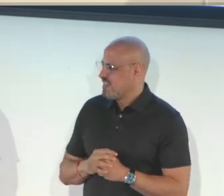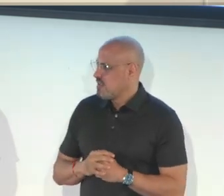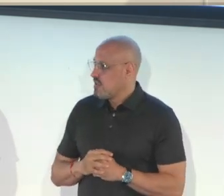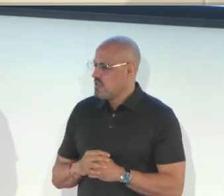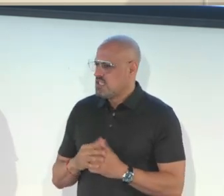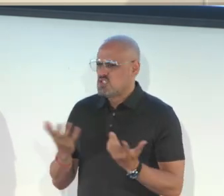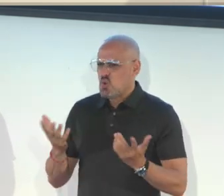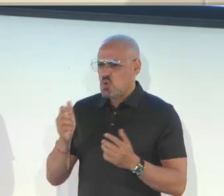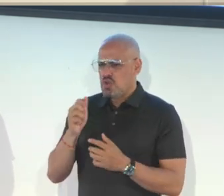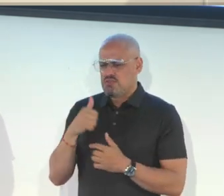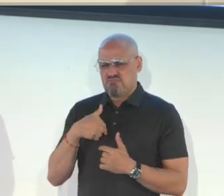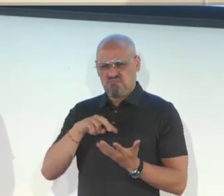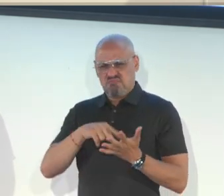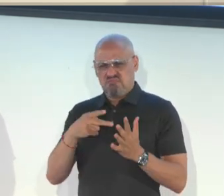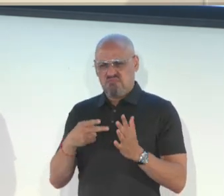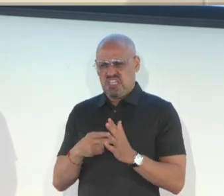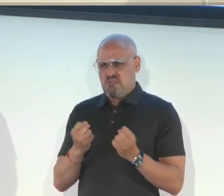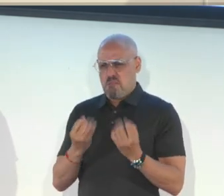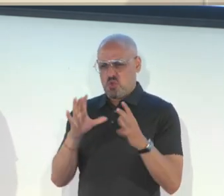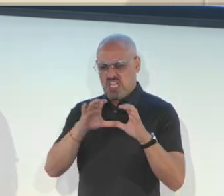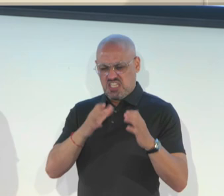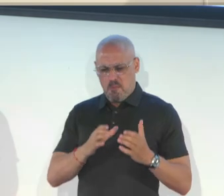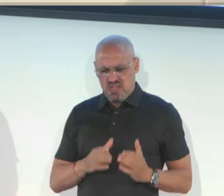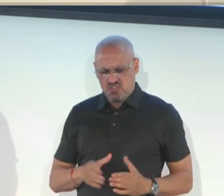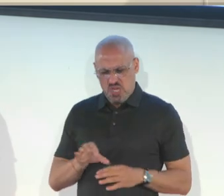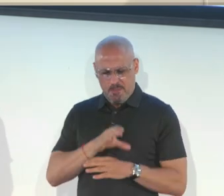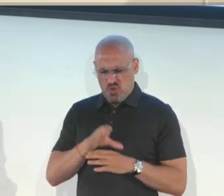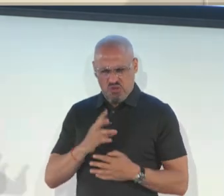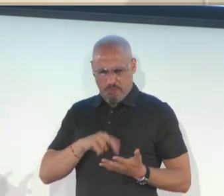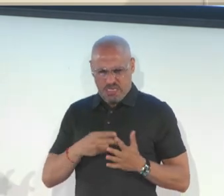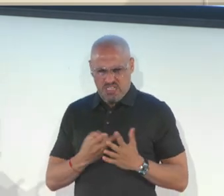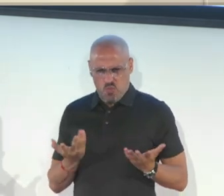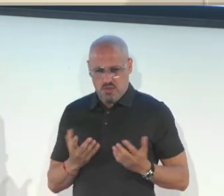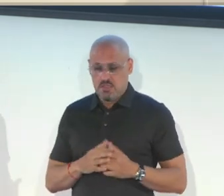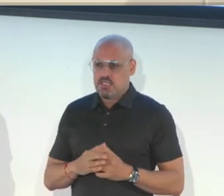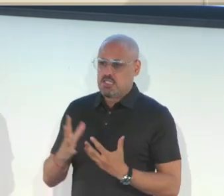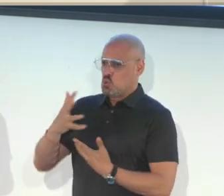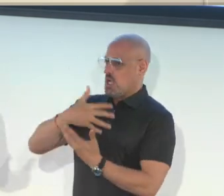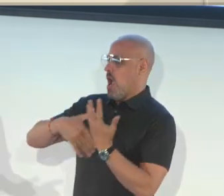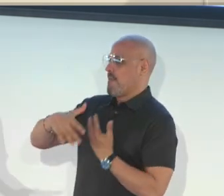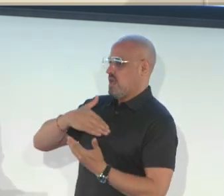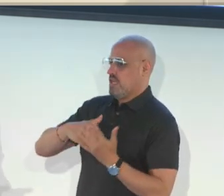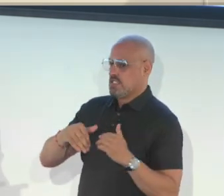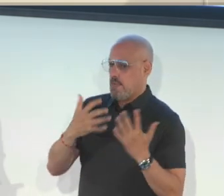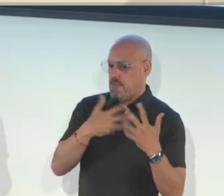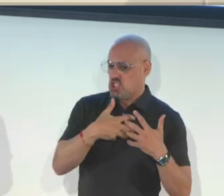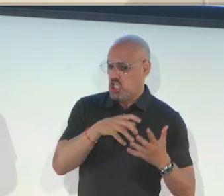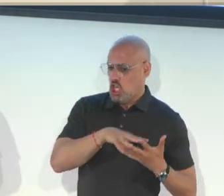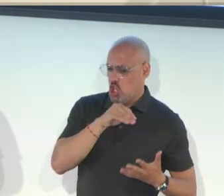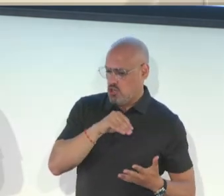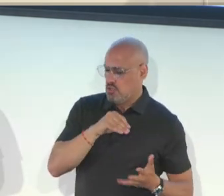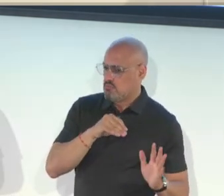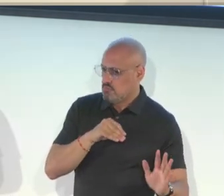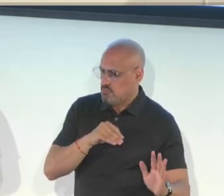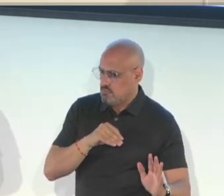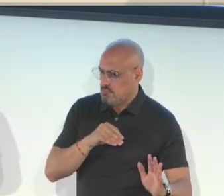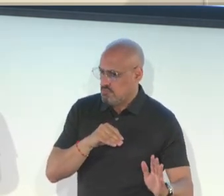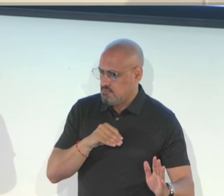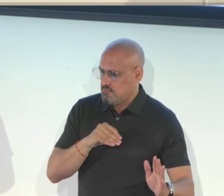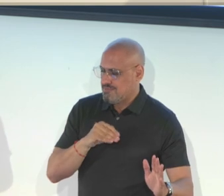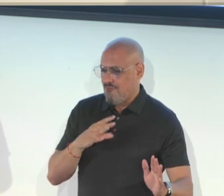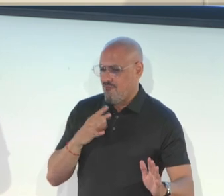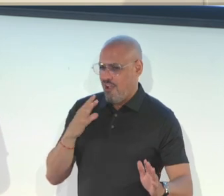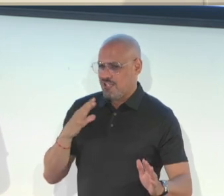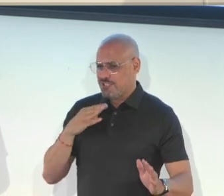So what do I mean when I talk about multidimensional computing? Well, it's a combination of machine learning, which very